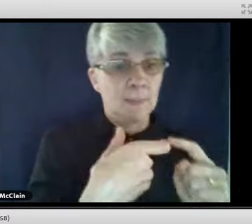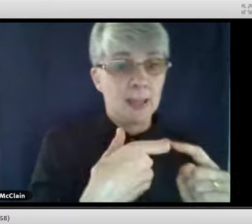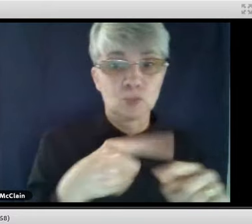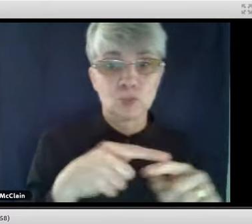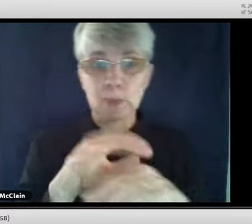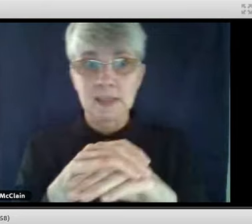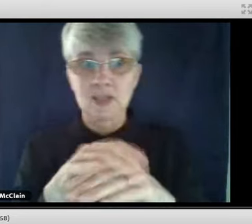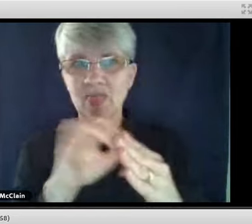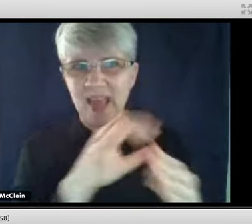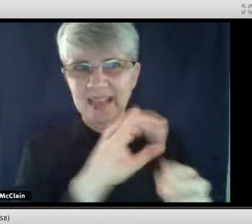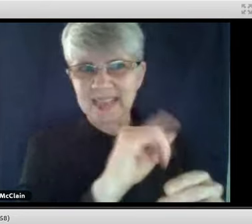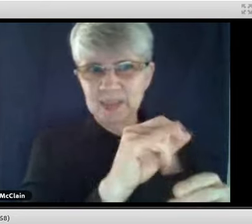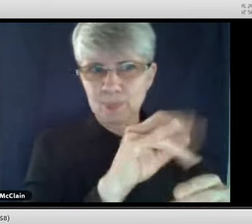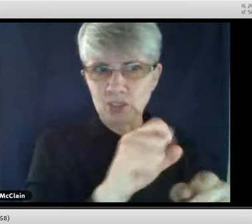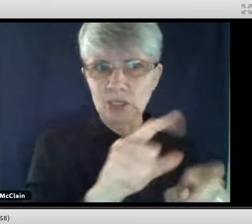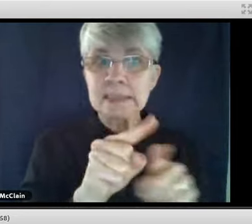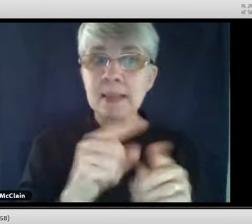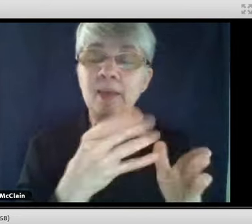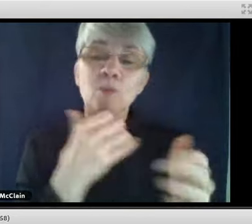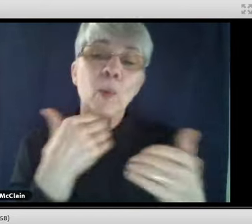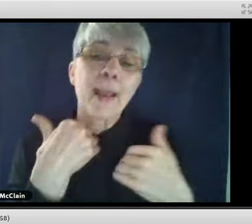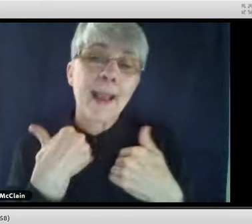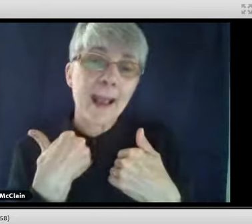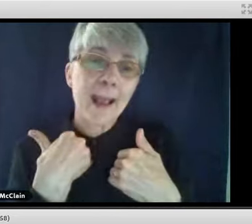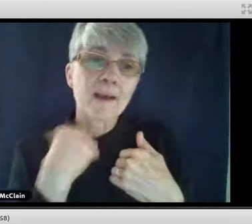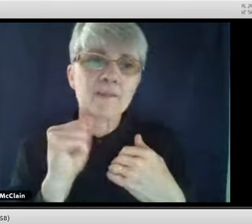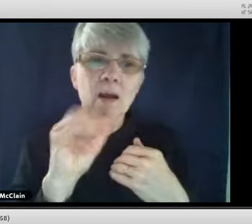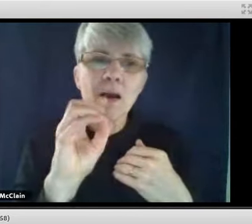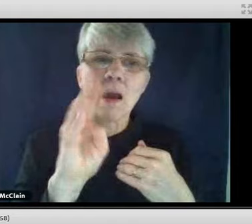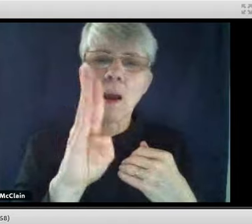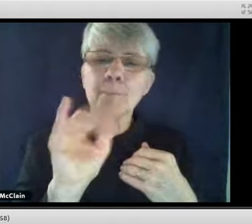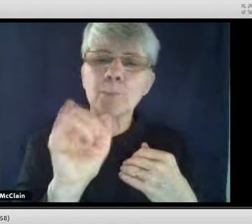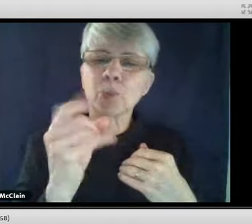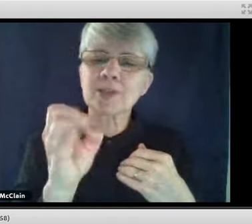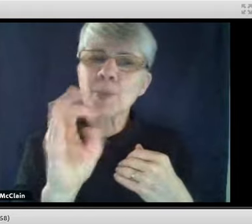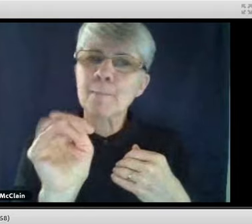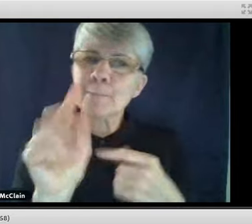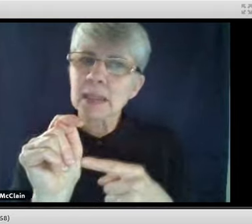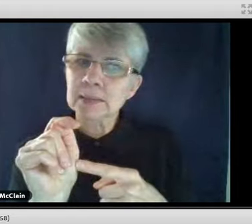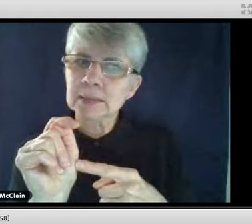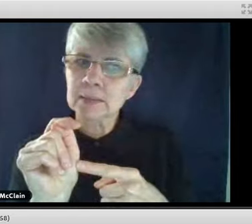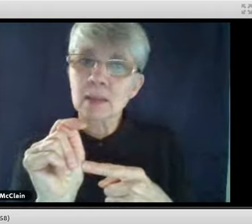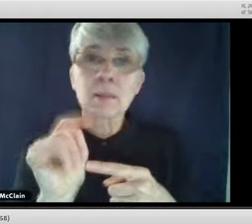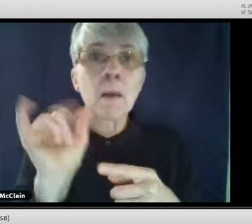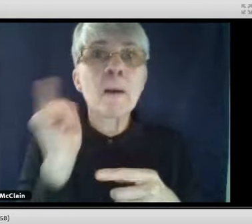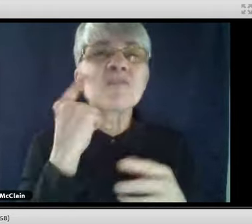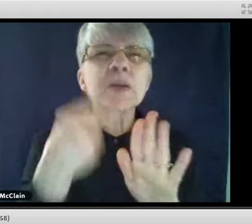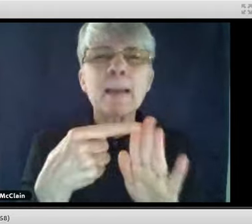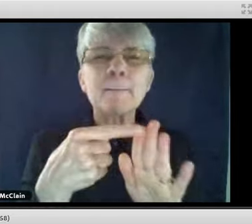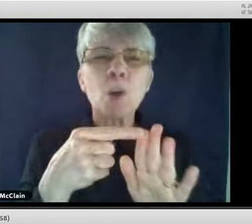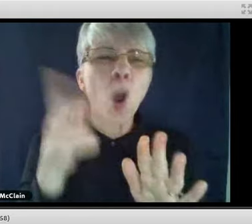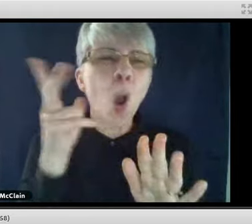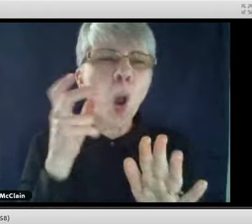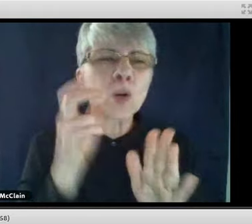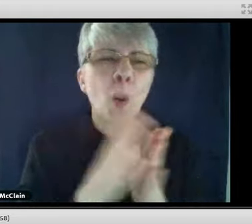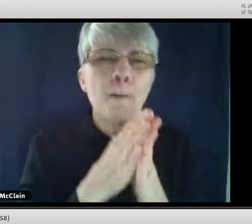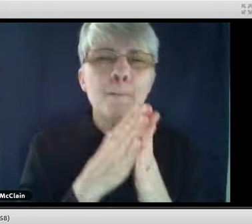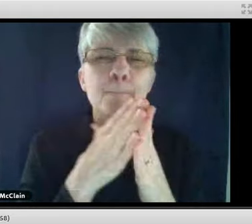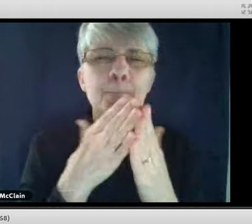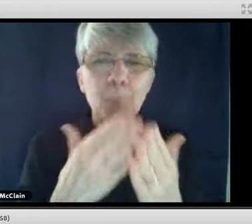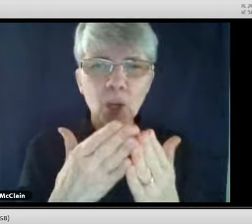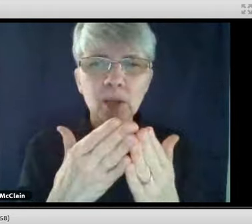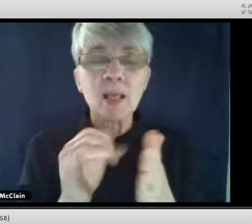expression. Same thing if we have an abridgment. Okay, so if you have an audiobook, that there's an abridged audiobook, that would